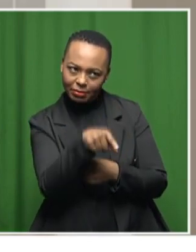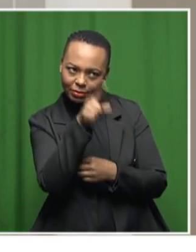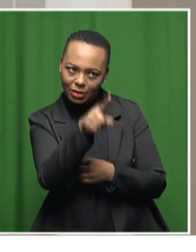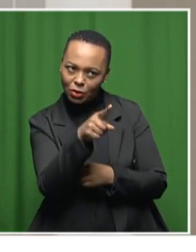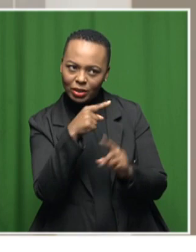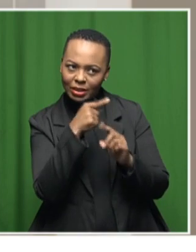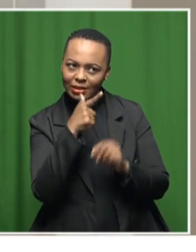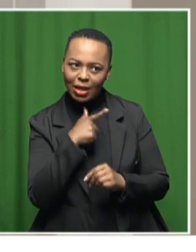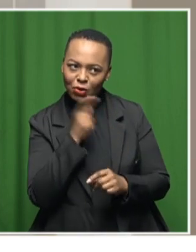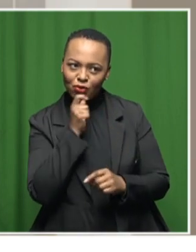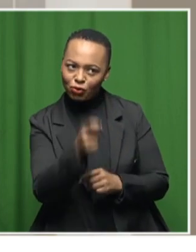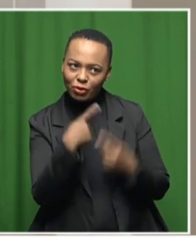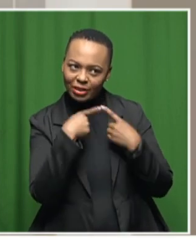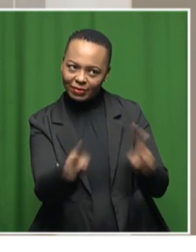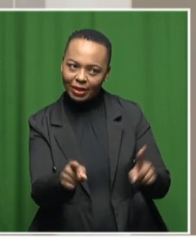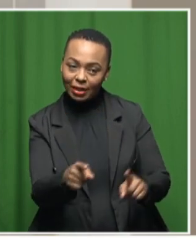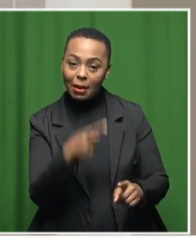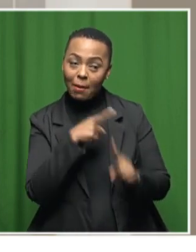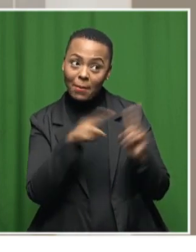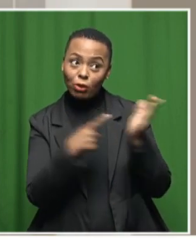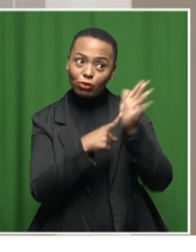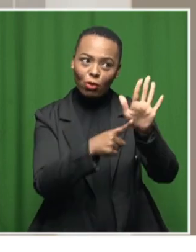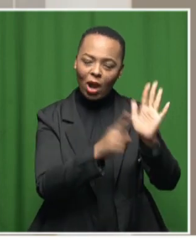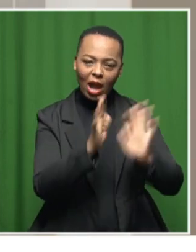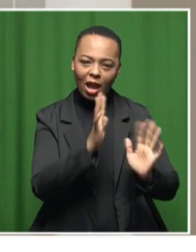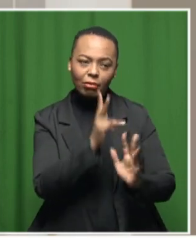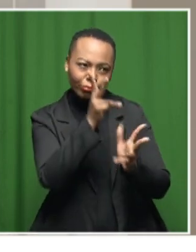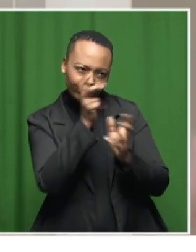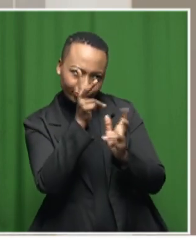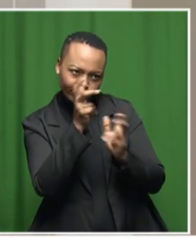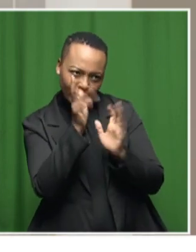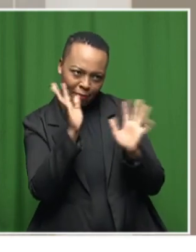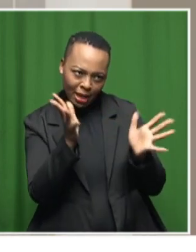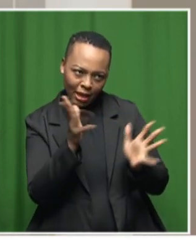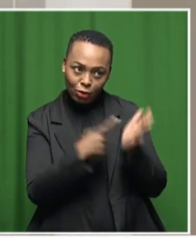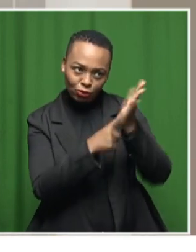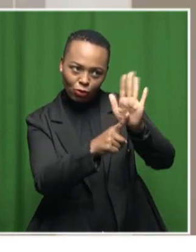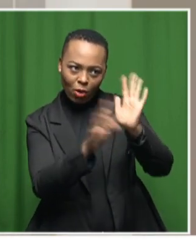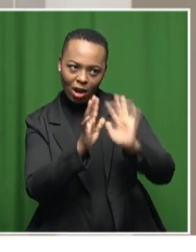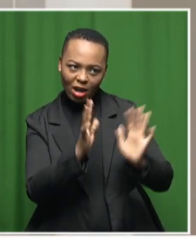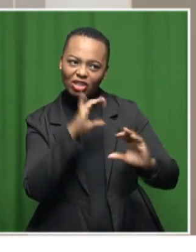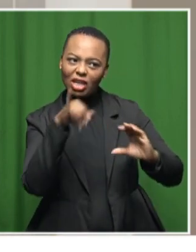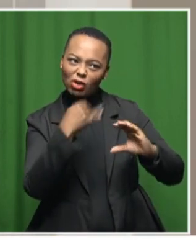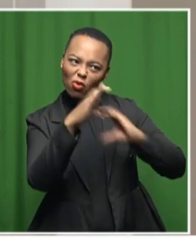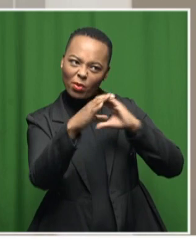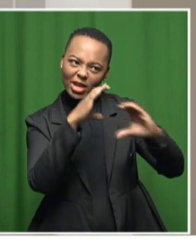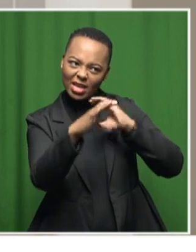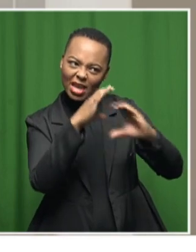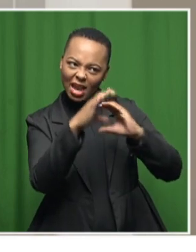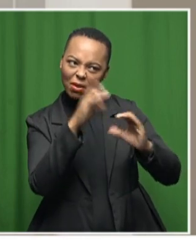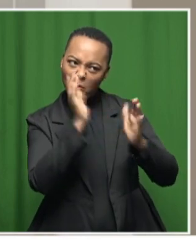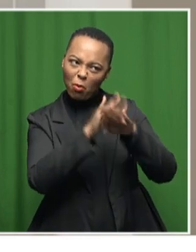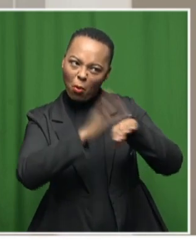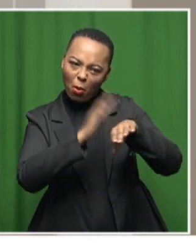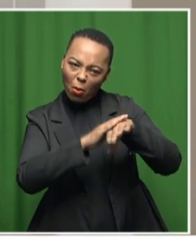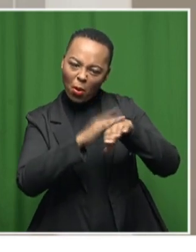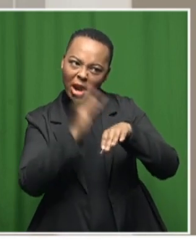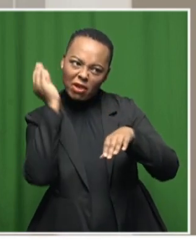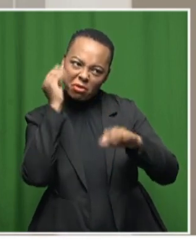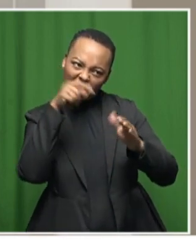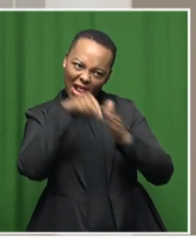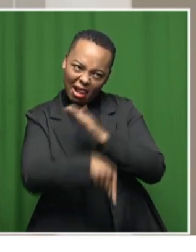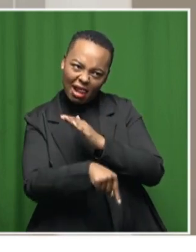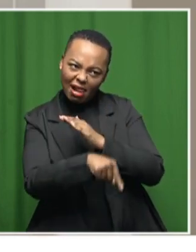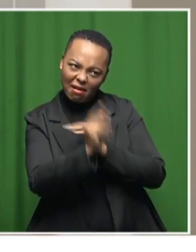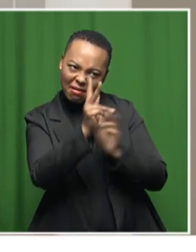me the truth, but I don't have to show you that. I Right. can just change my way of communicating with you to get more information and get